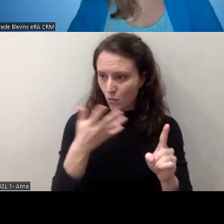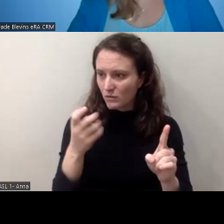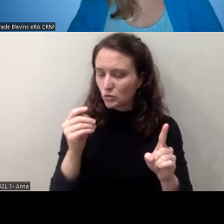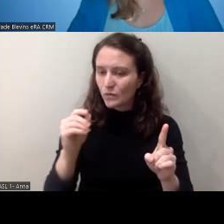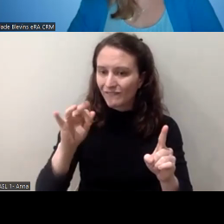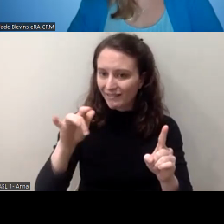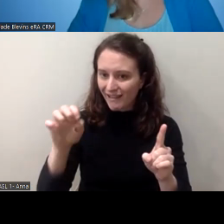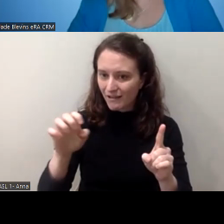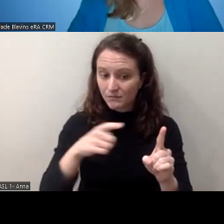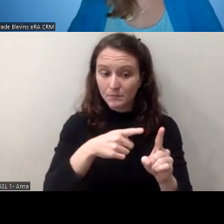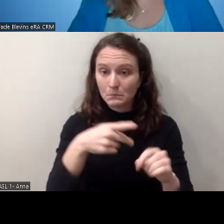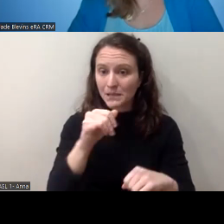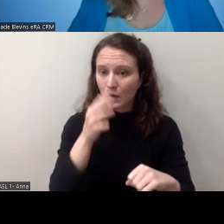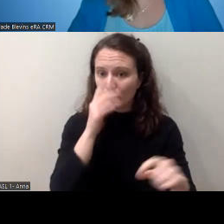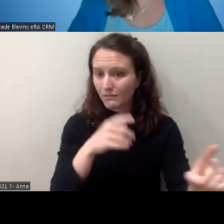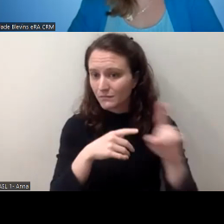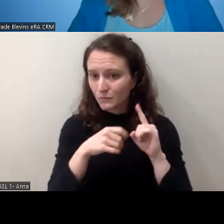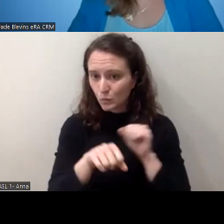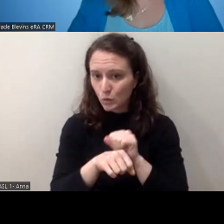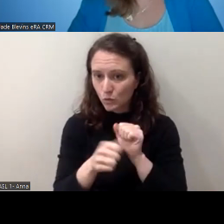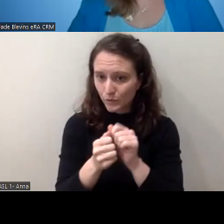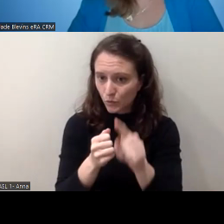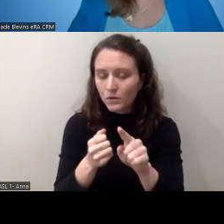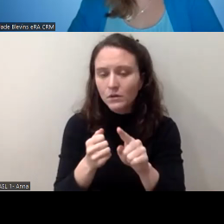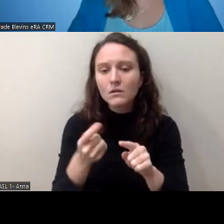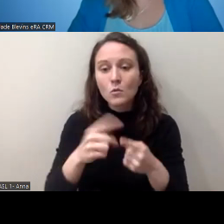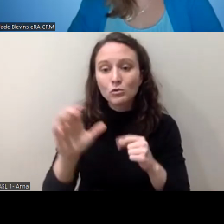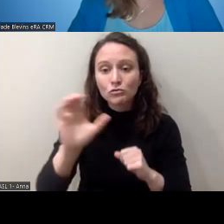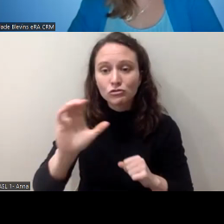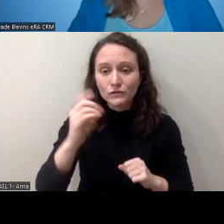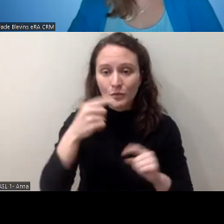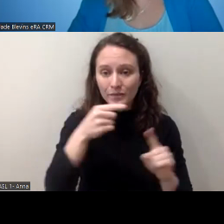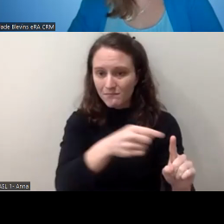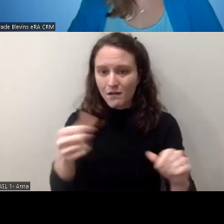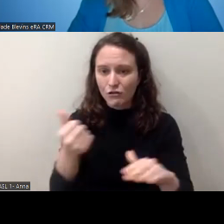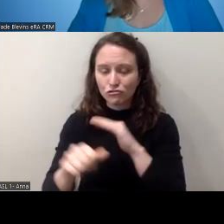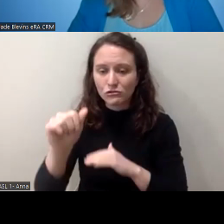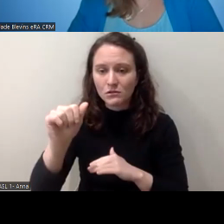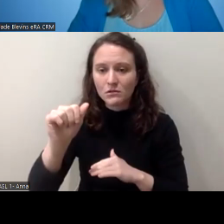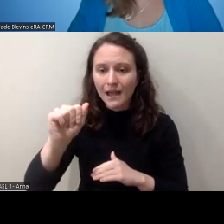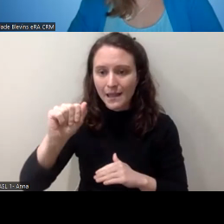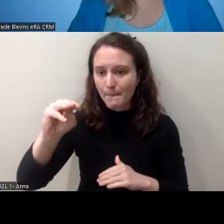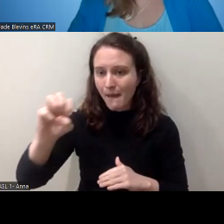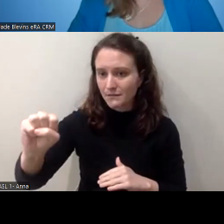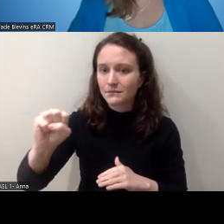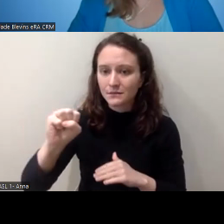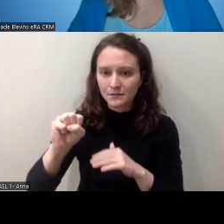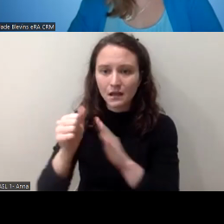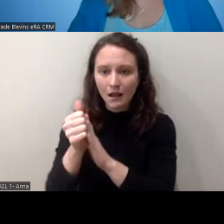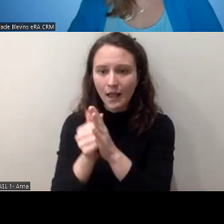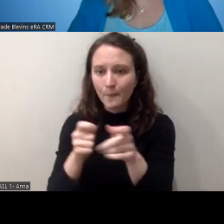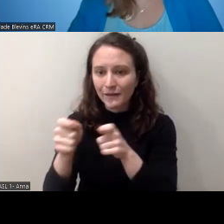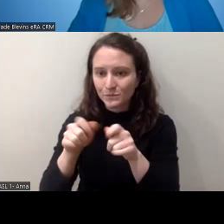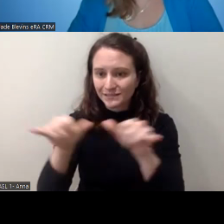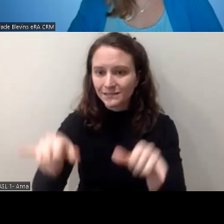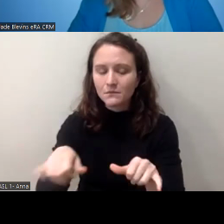and they're coming to work with you as well. When you search for them in accounts management in AMS, you will be able to have the